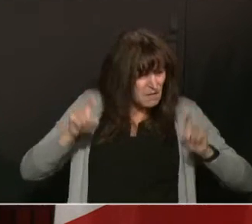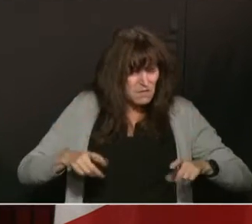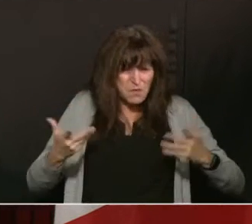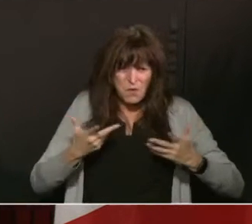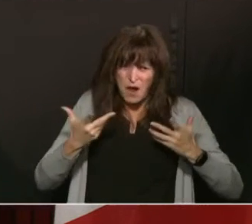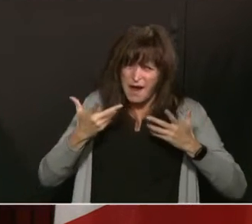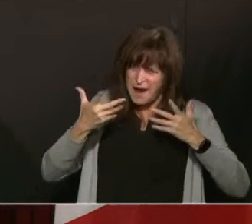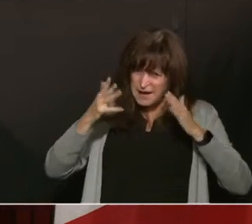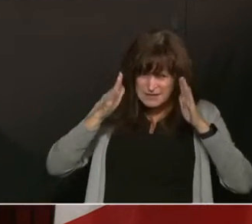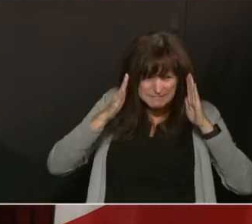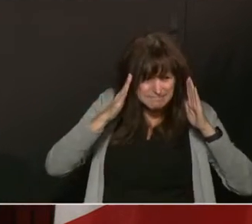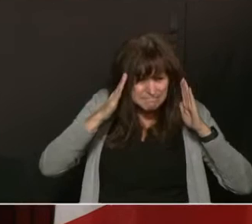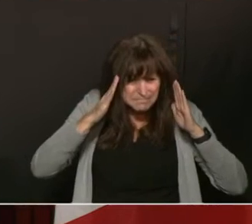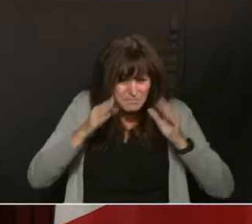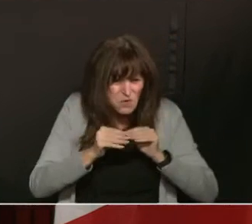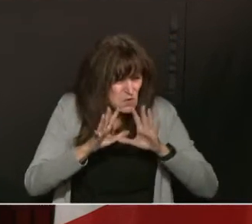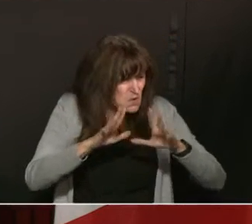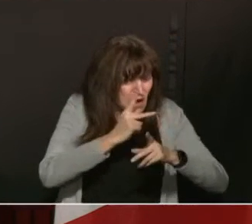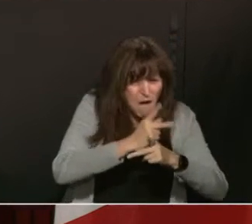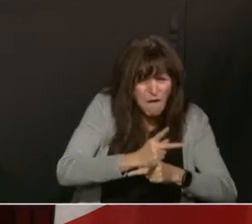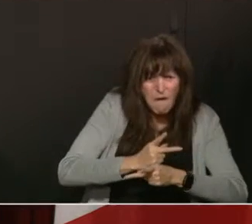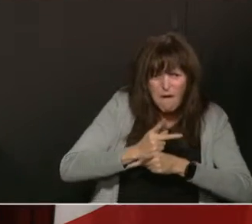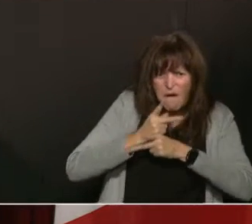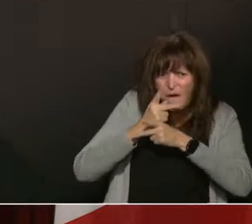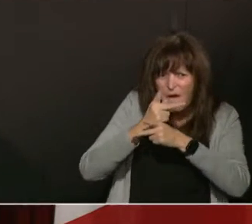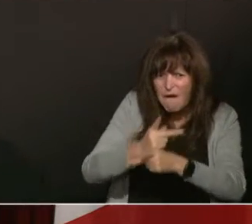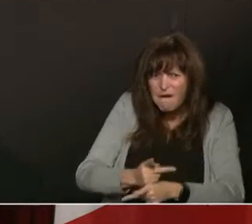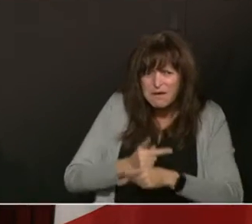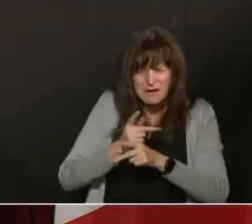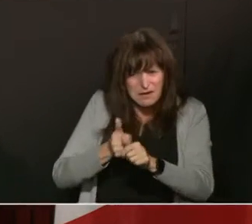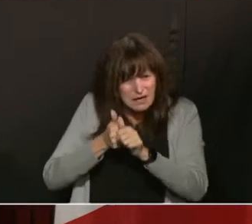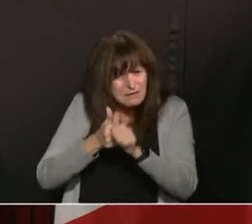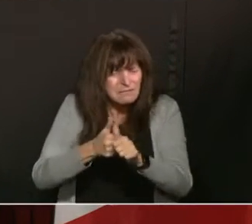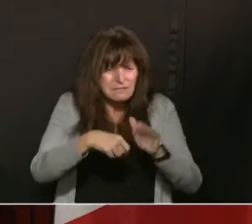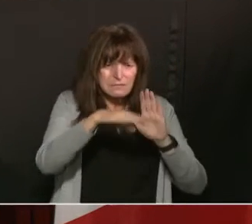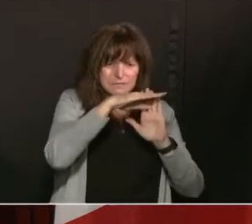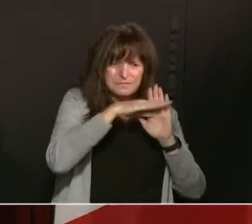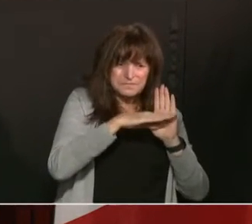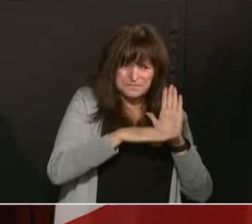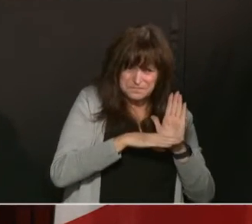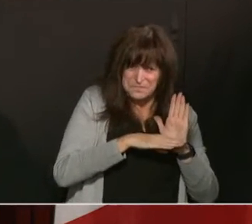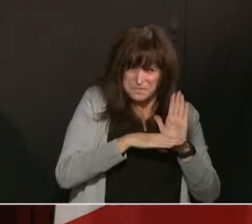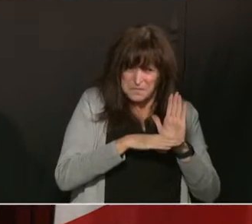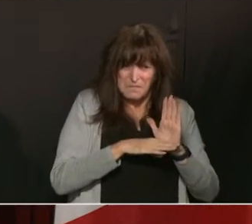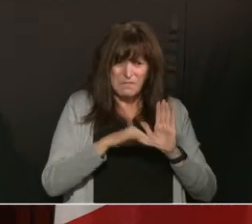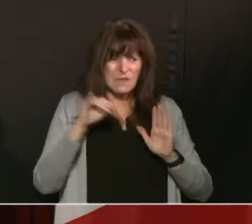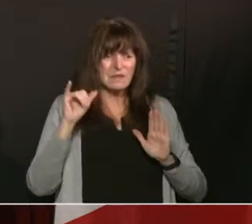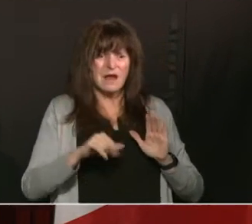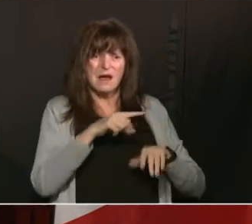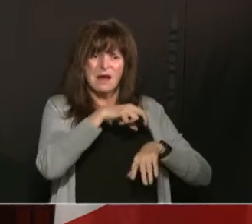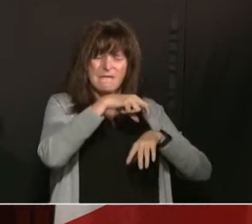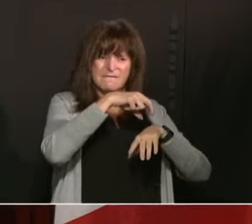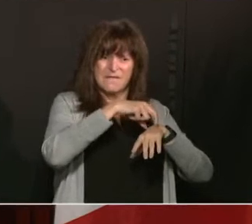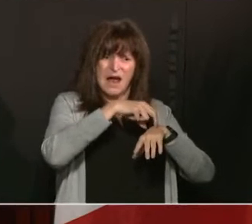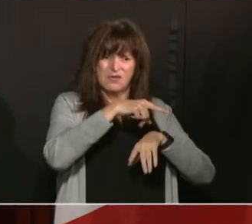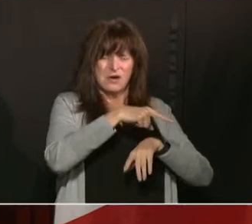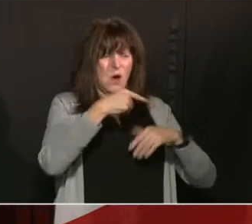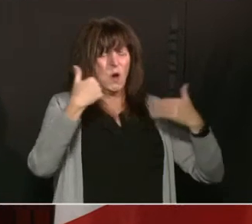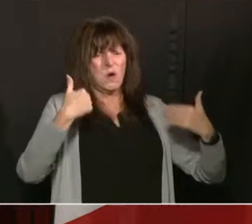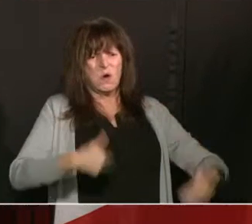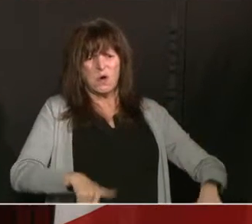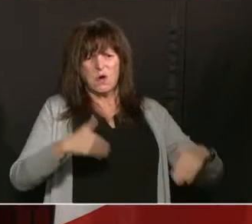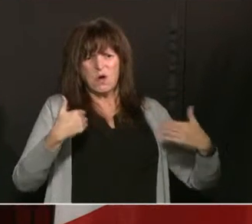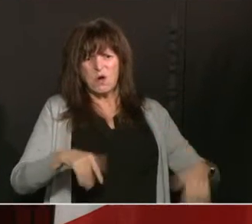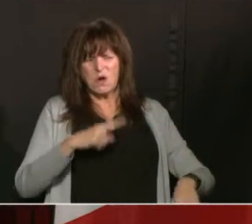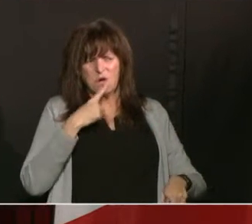stay cautious, disciplined, and never underestimate this virus. I mentioned earlier, as the science